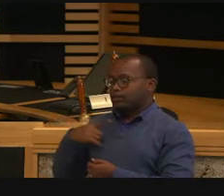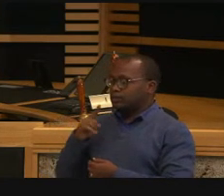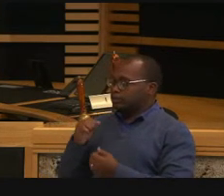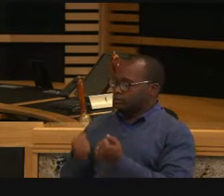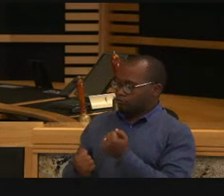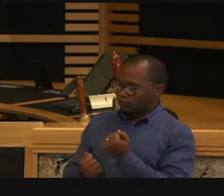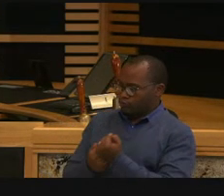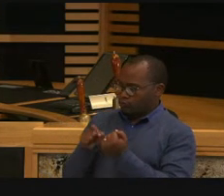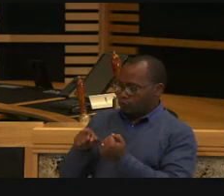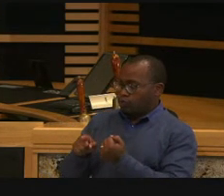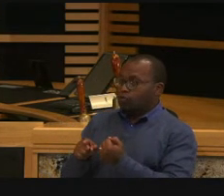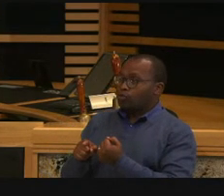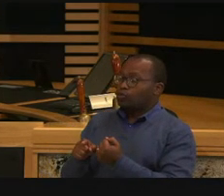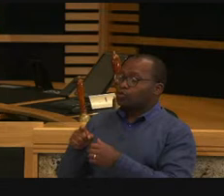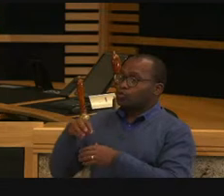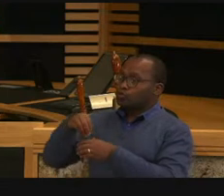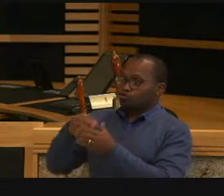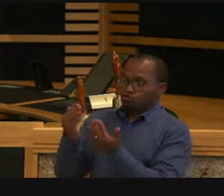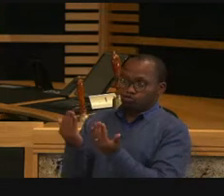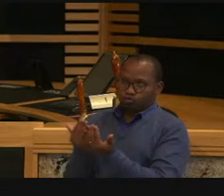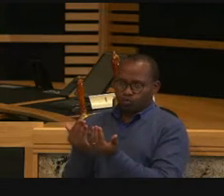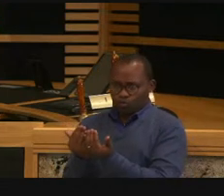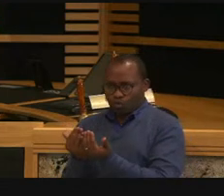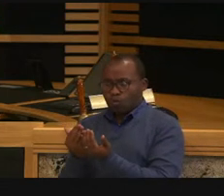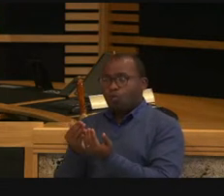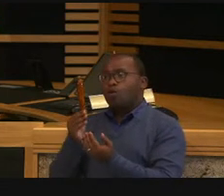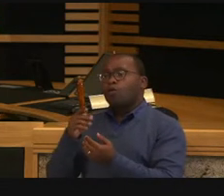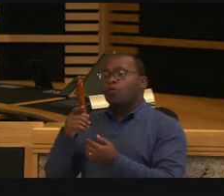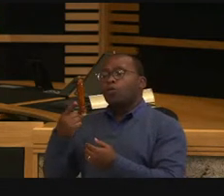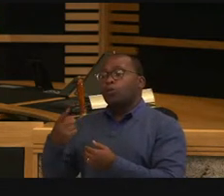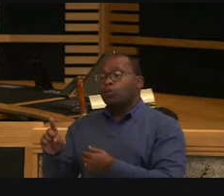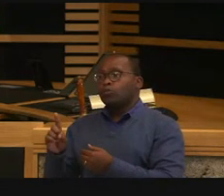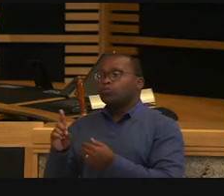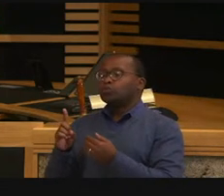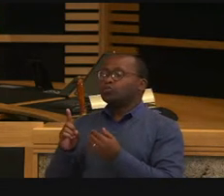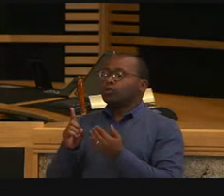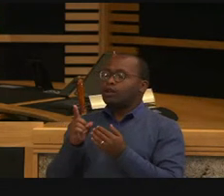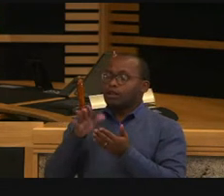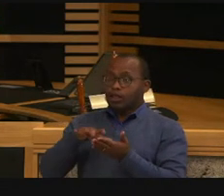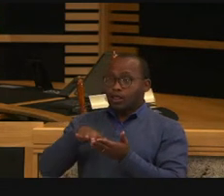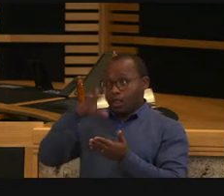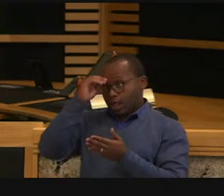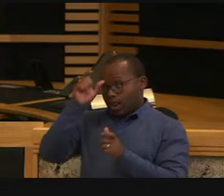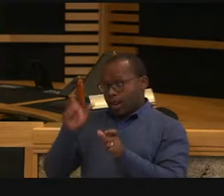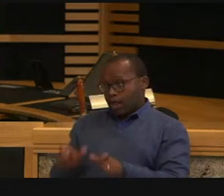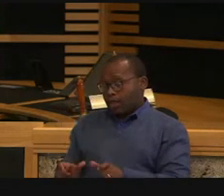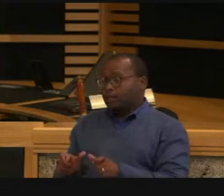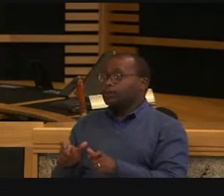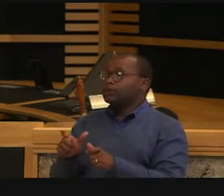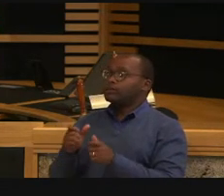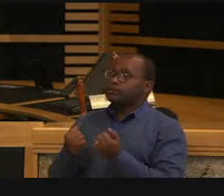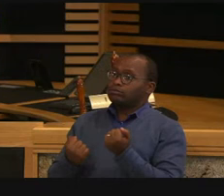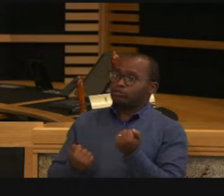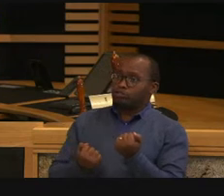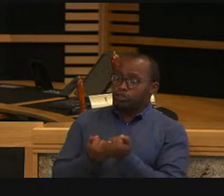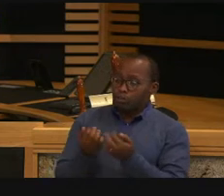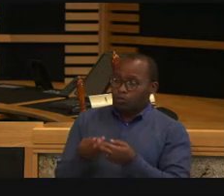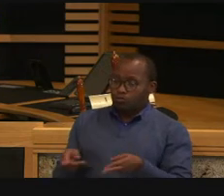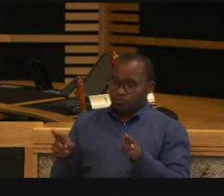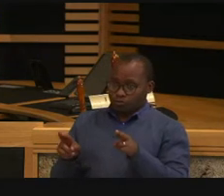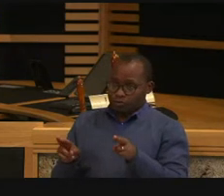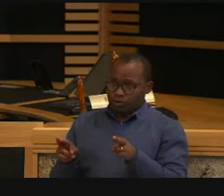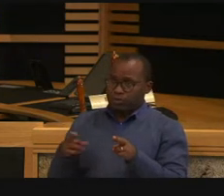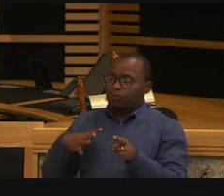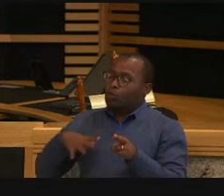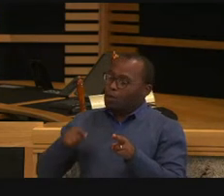support provided to schools in the form of learner support material, nutrition, scholar transport, etc., should enable learners to remain and